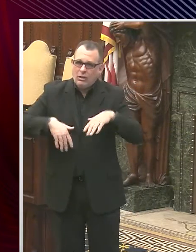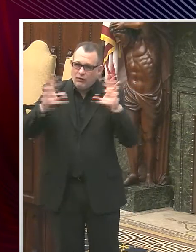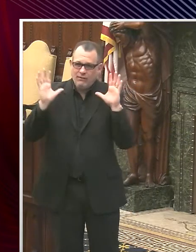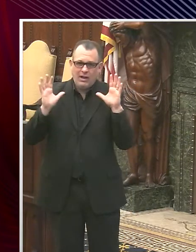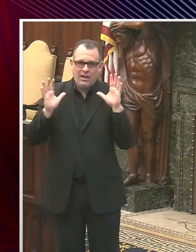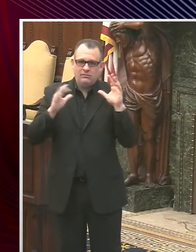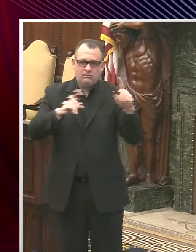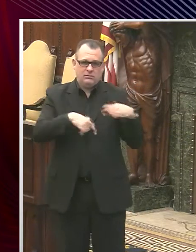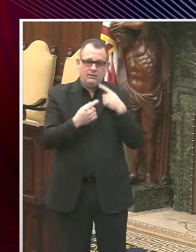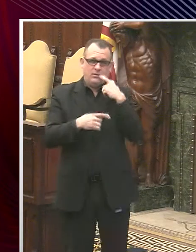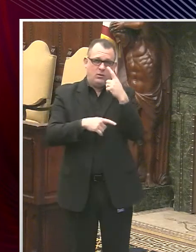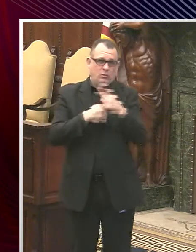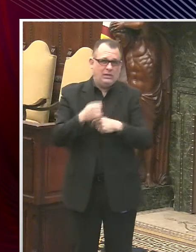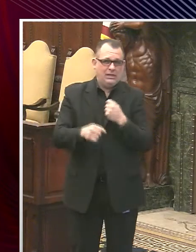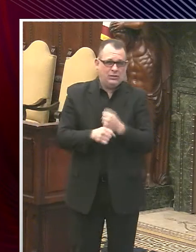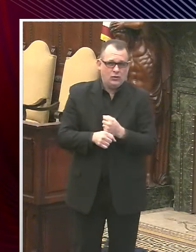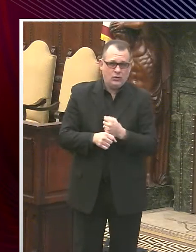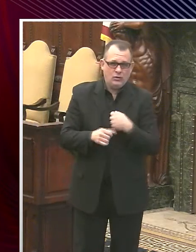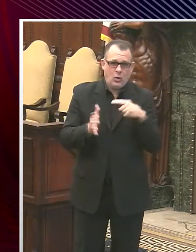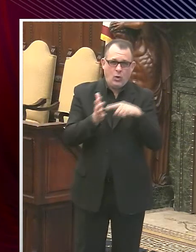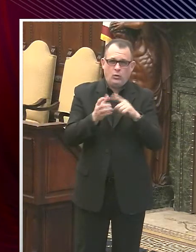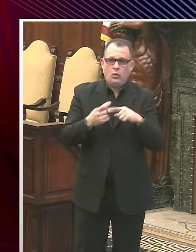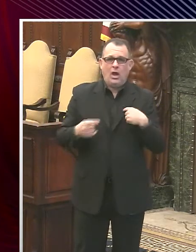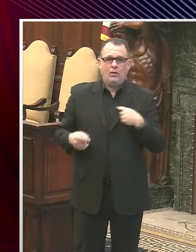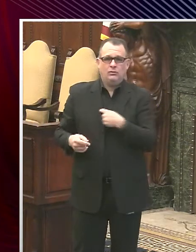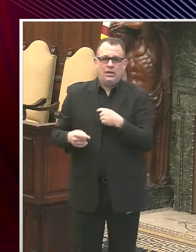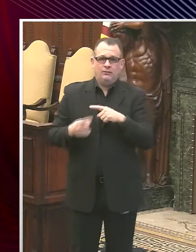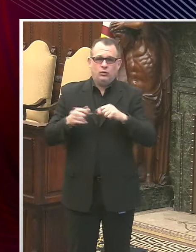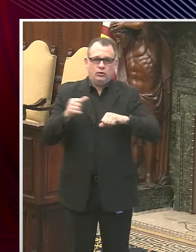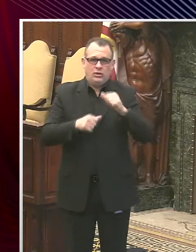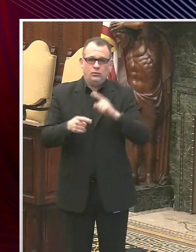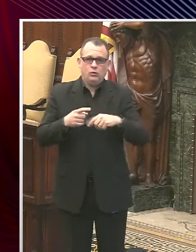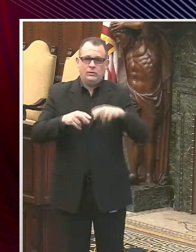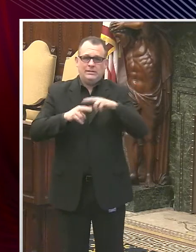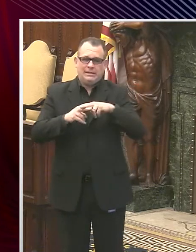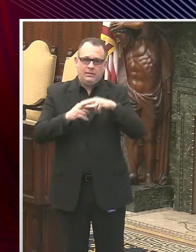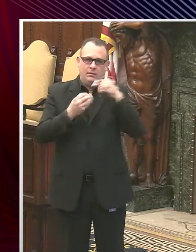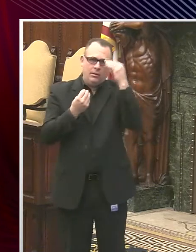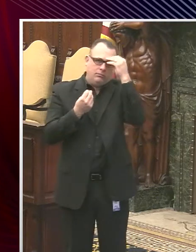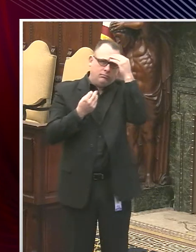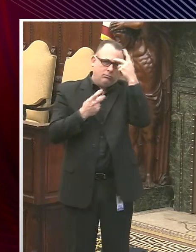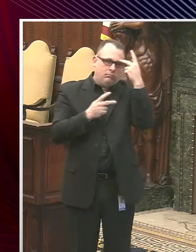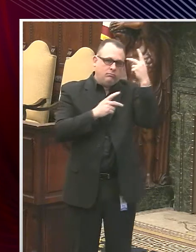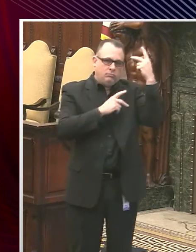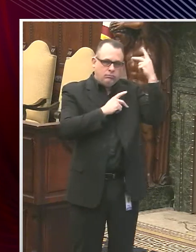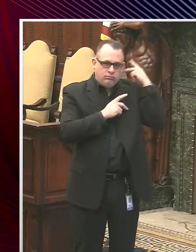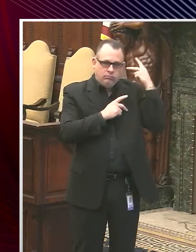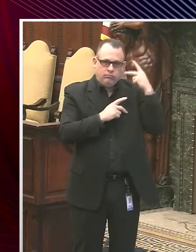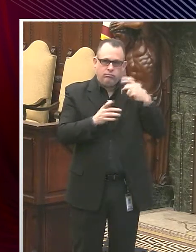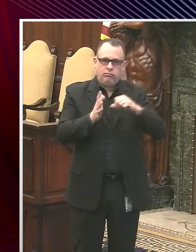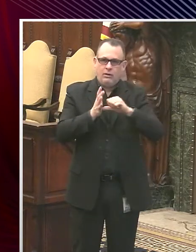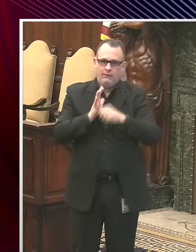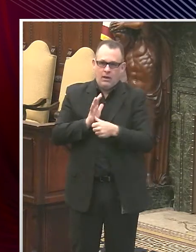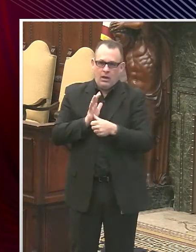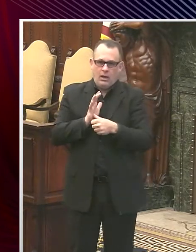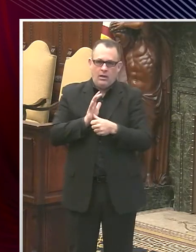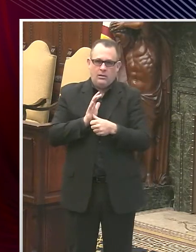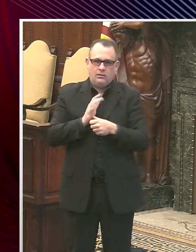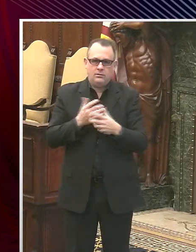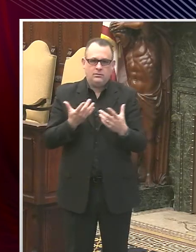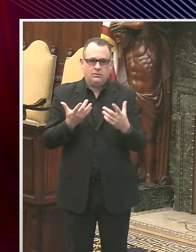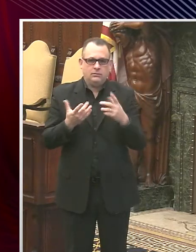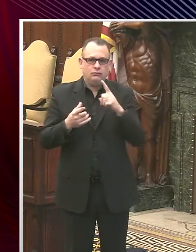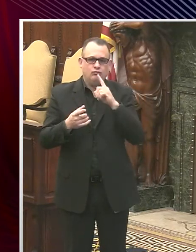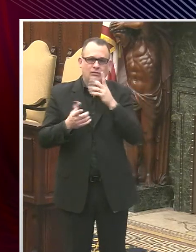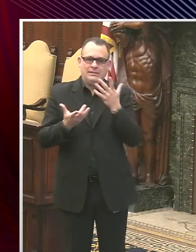last year. We owe it to ourselves and to each other to reflect on that as we mark this solemn anniversary. Several